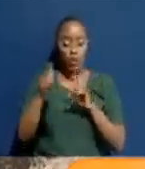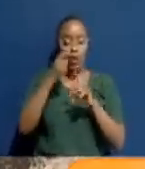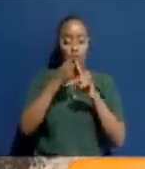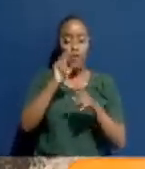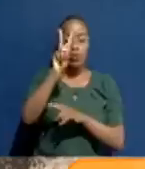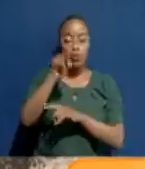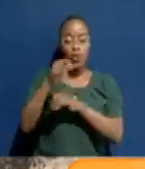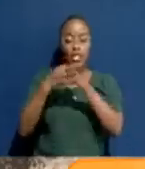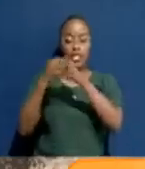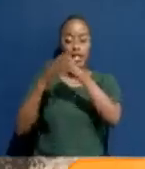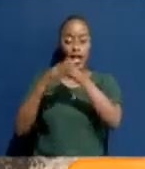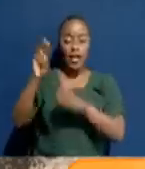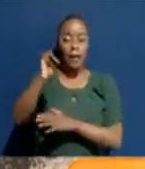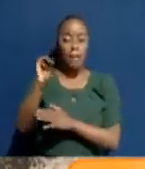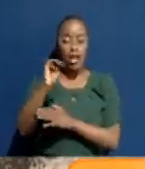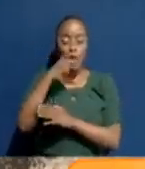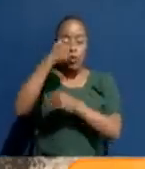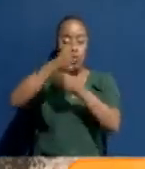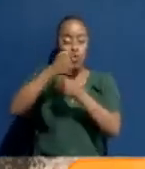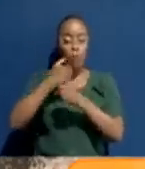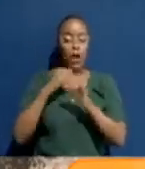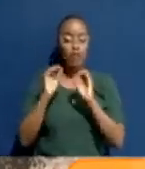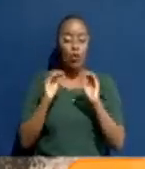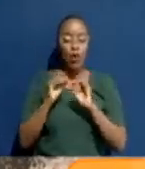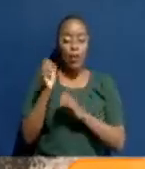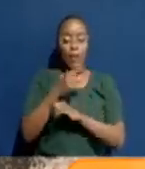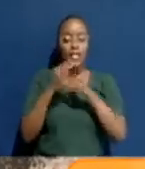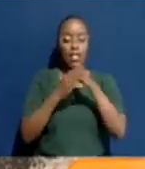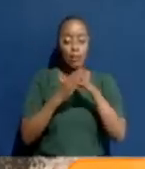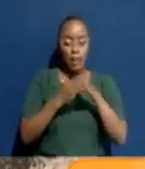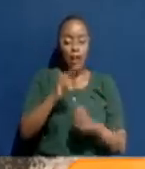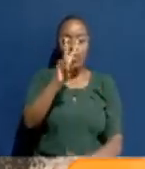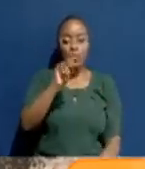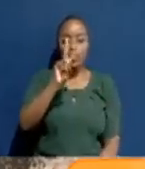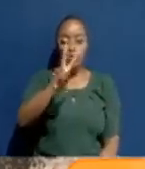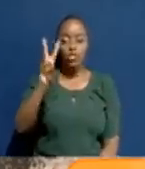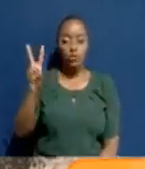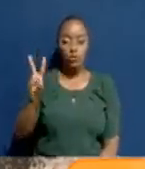from 2.89 million people who were jobless in September 2022.